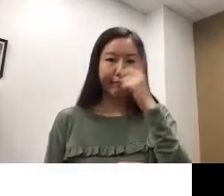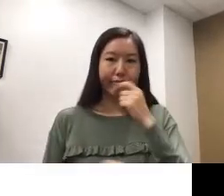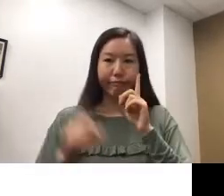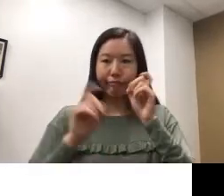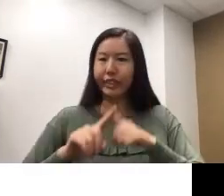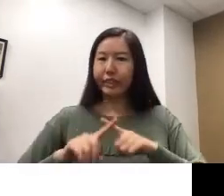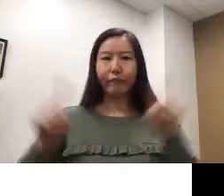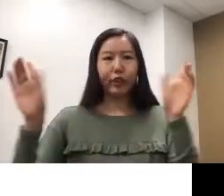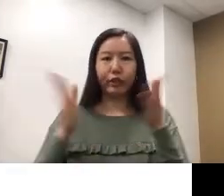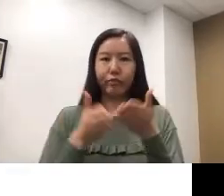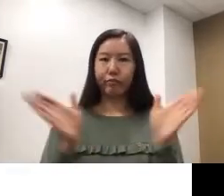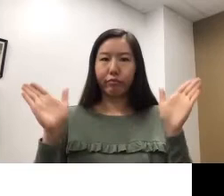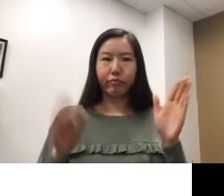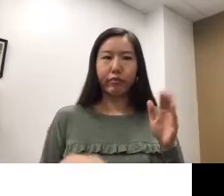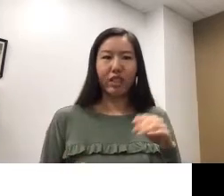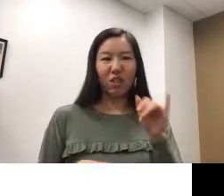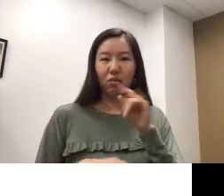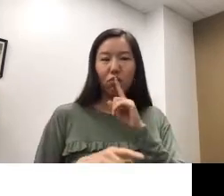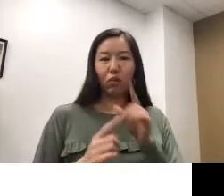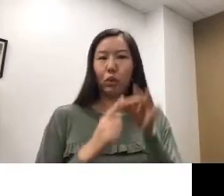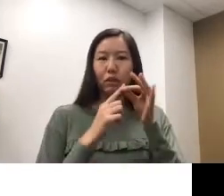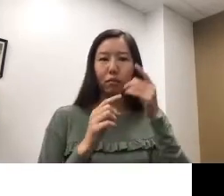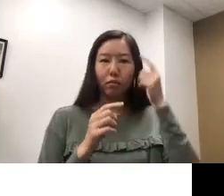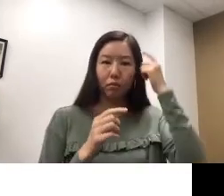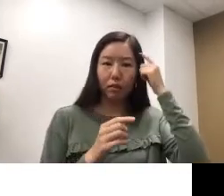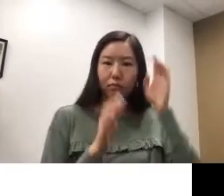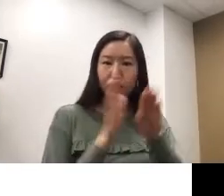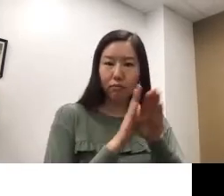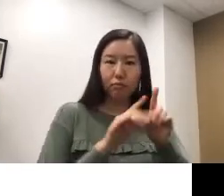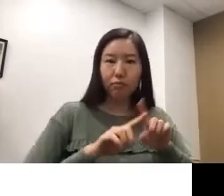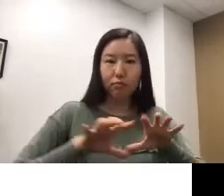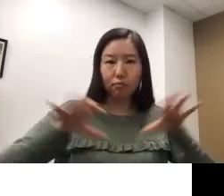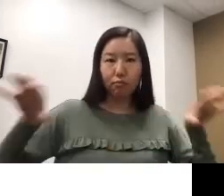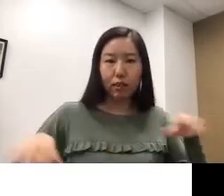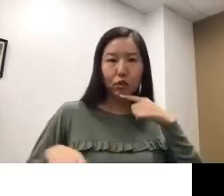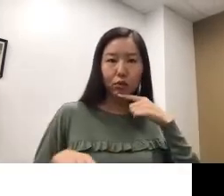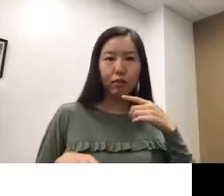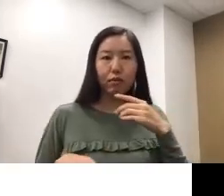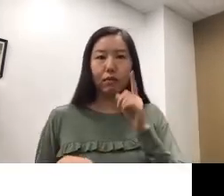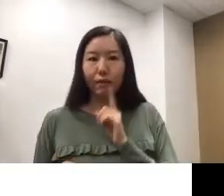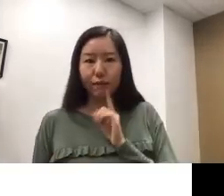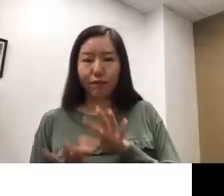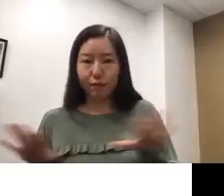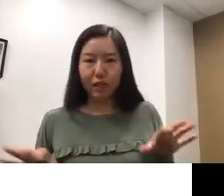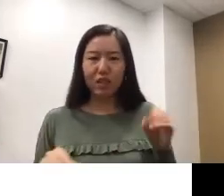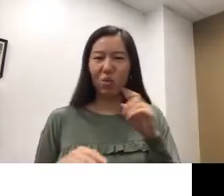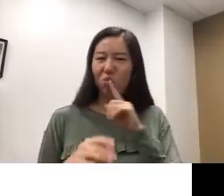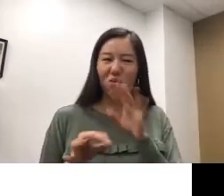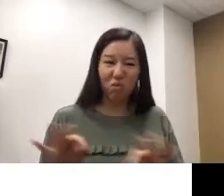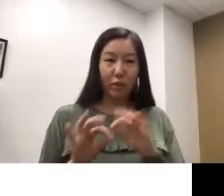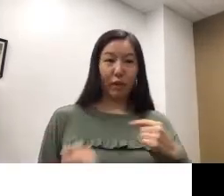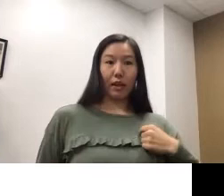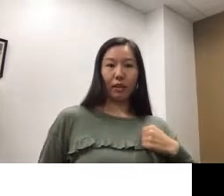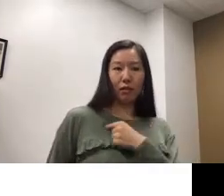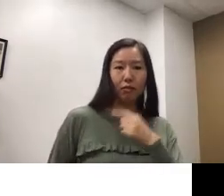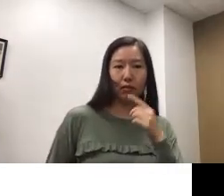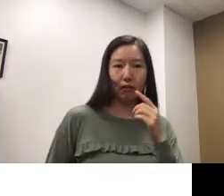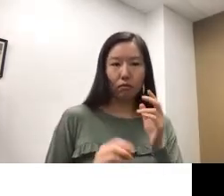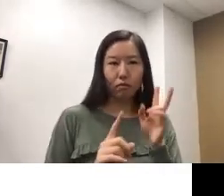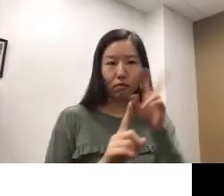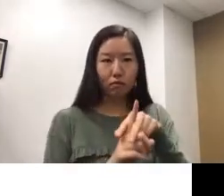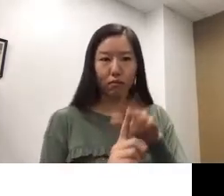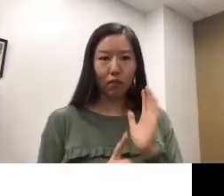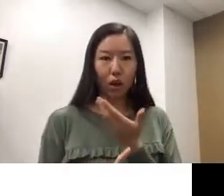different than someone who would not be signing. It's a whole different process, and it's unique to